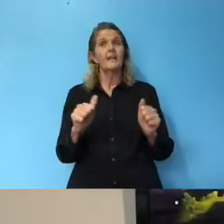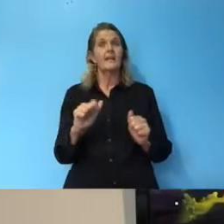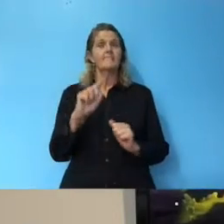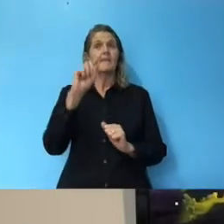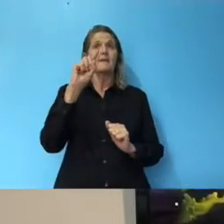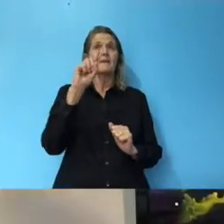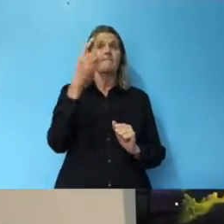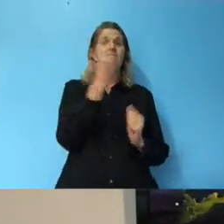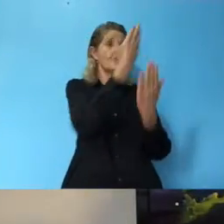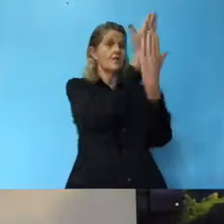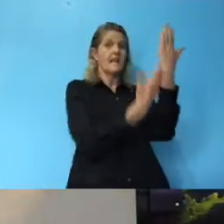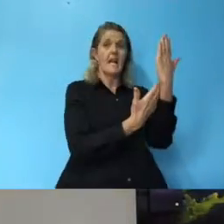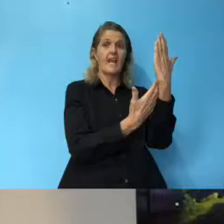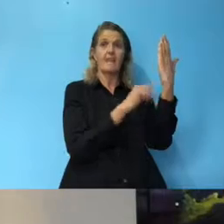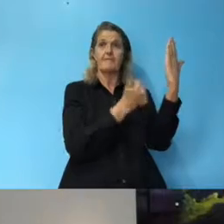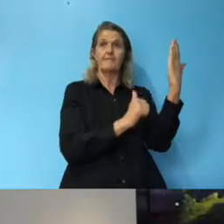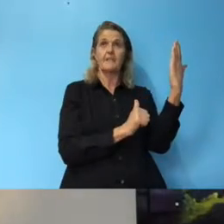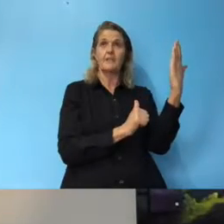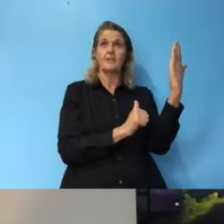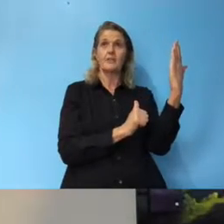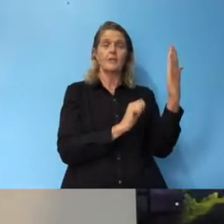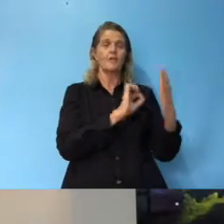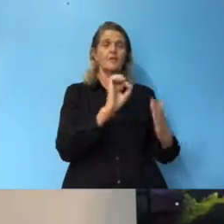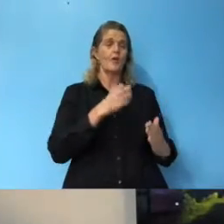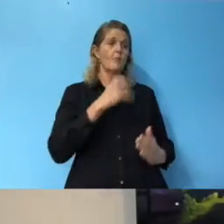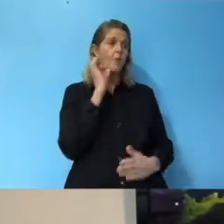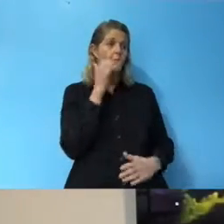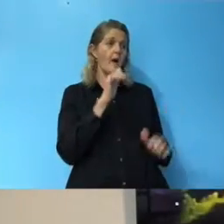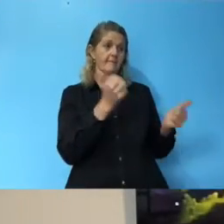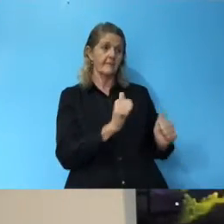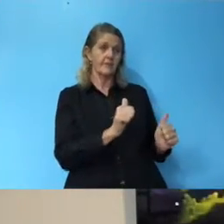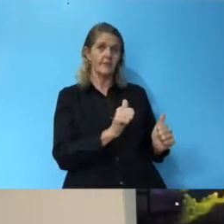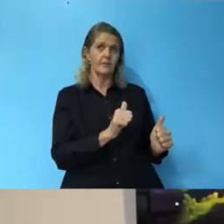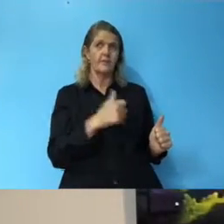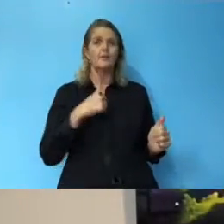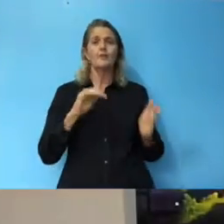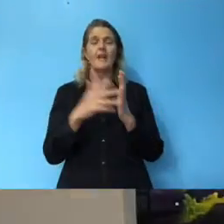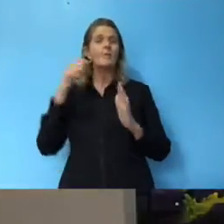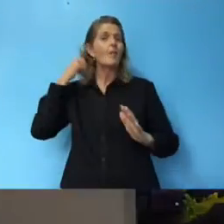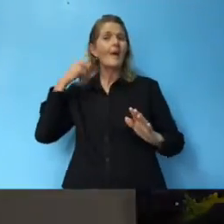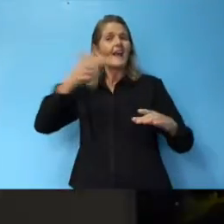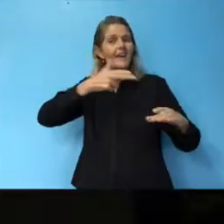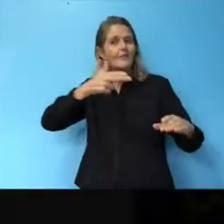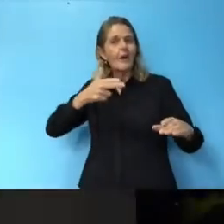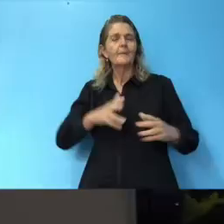Okay, that's my first layer done. No more white, finished. I'm going to quickly move this over and give it a quick hair